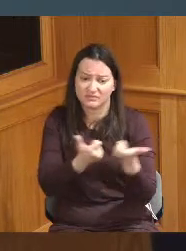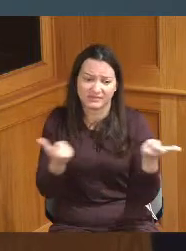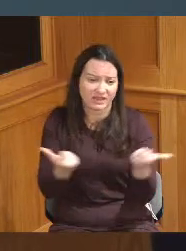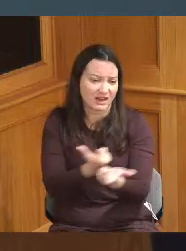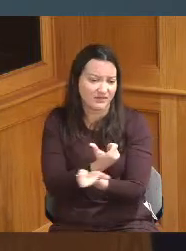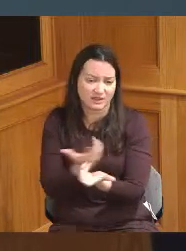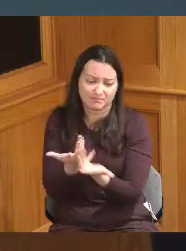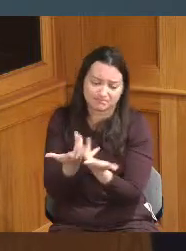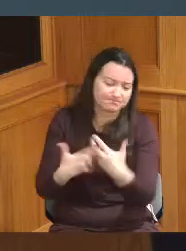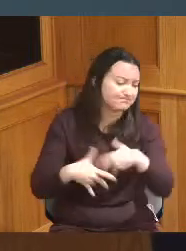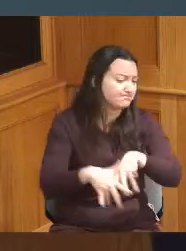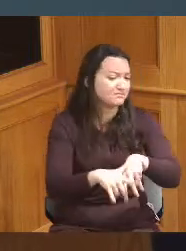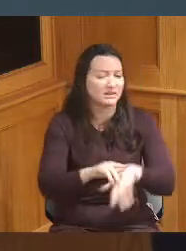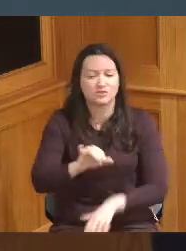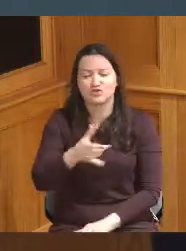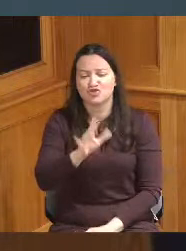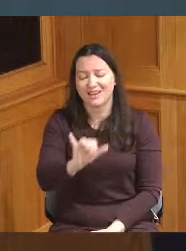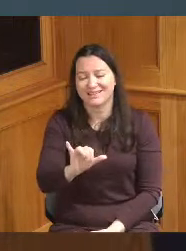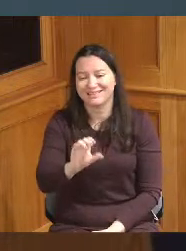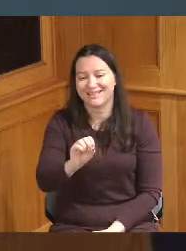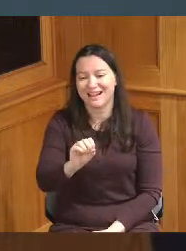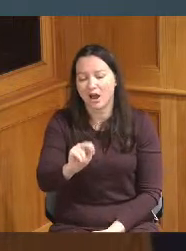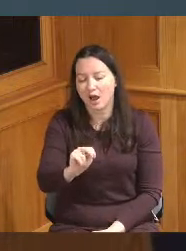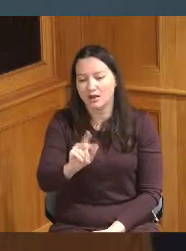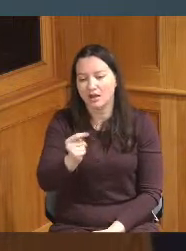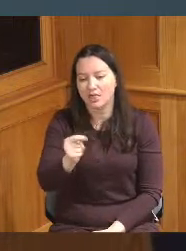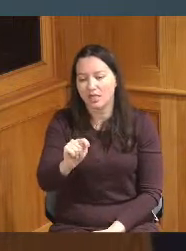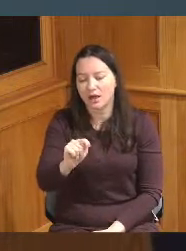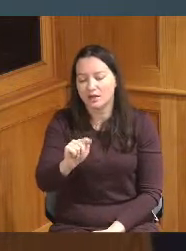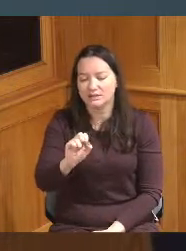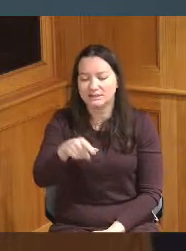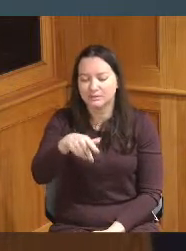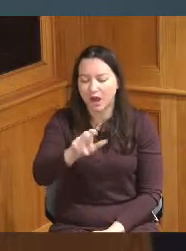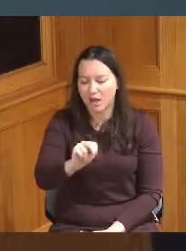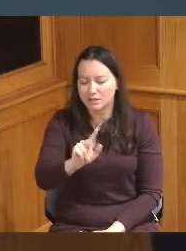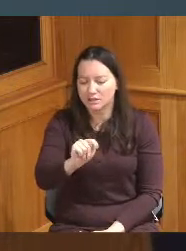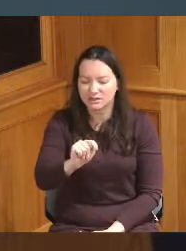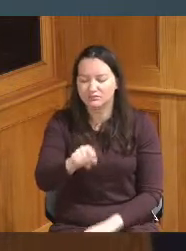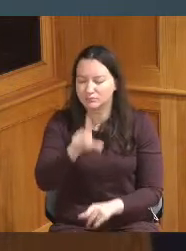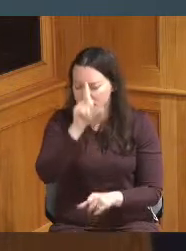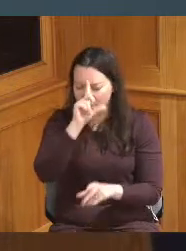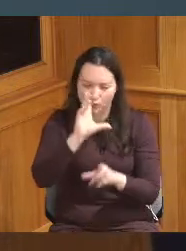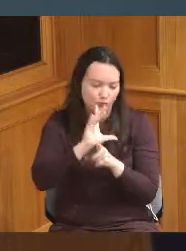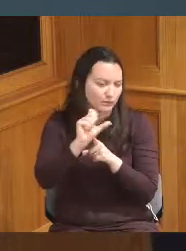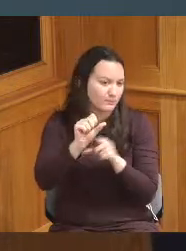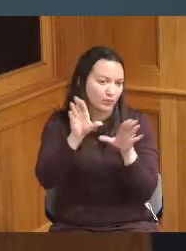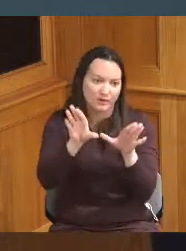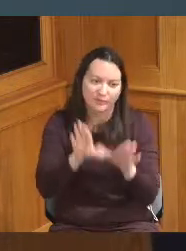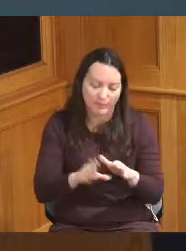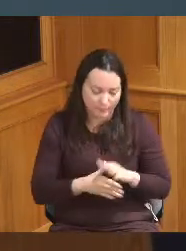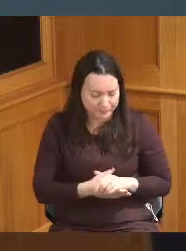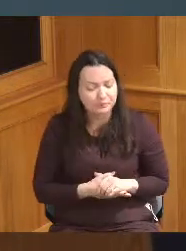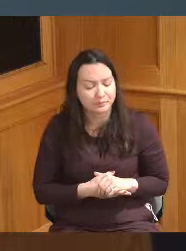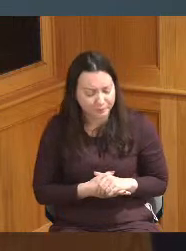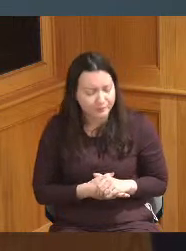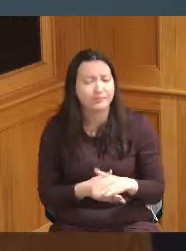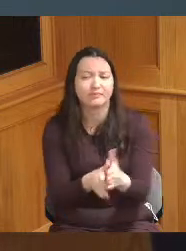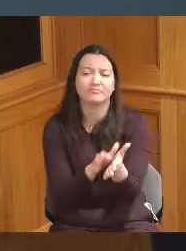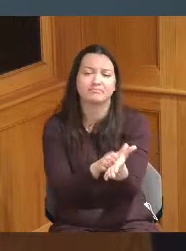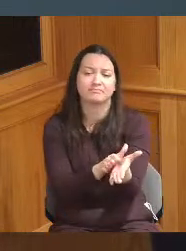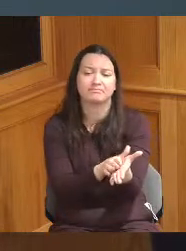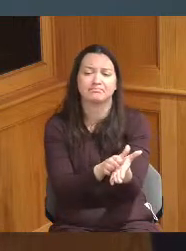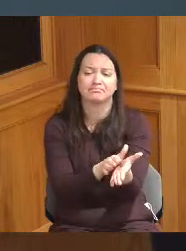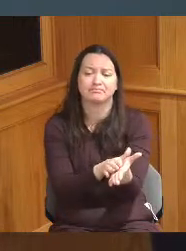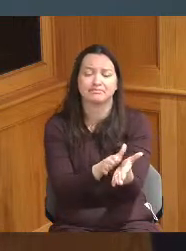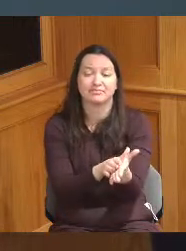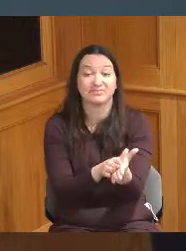piece together as a company, and I thought they did a phenomenal job. So wanted to highlight that.